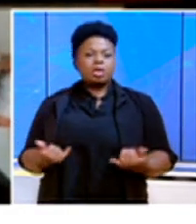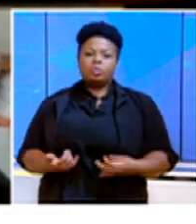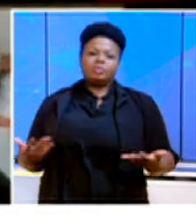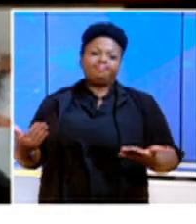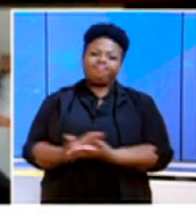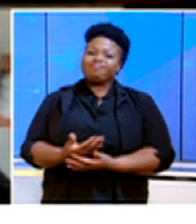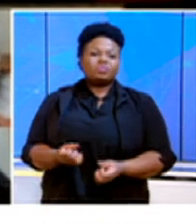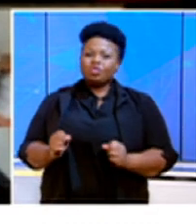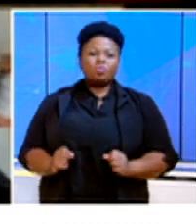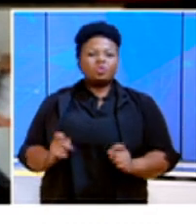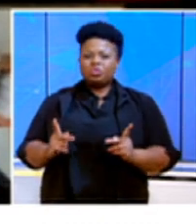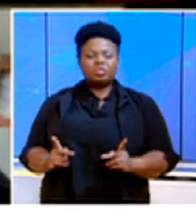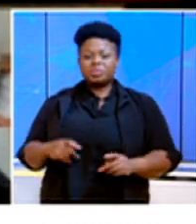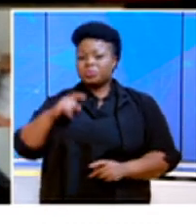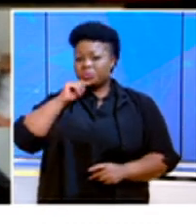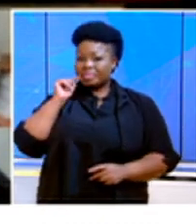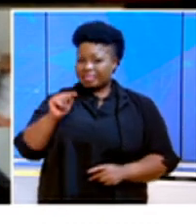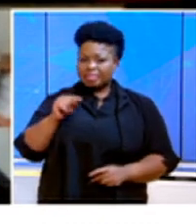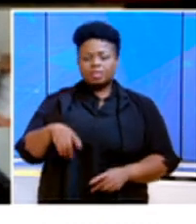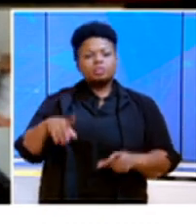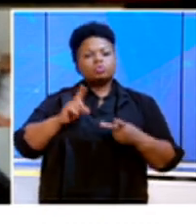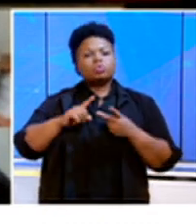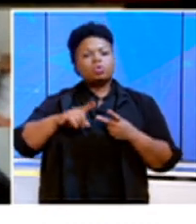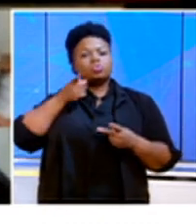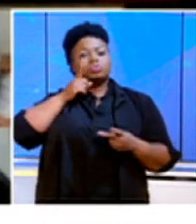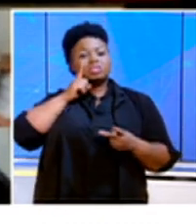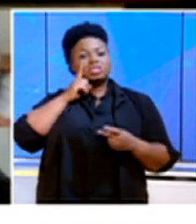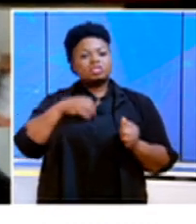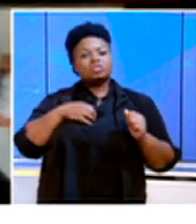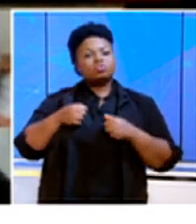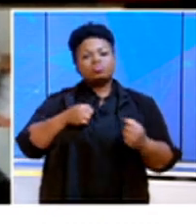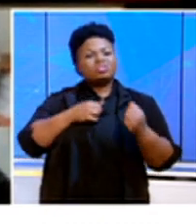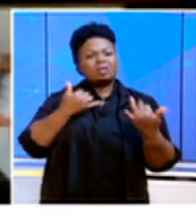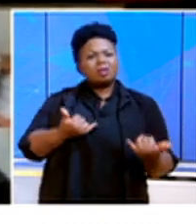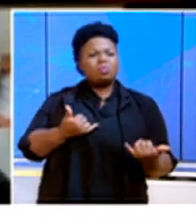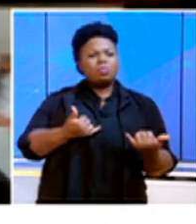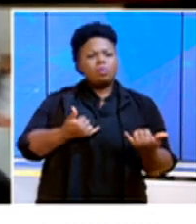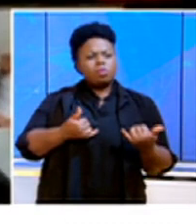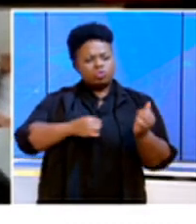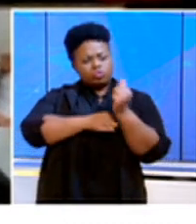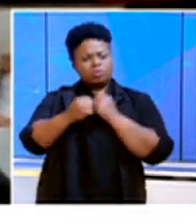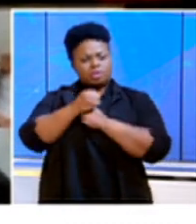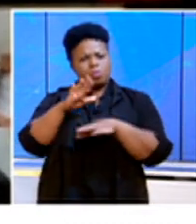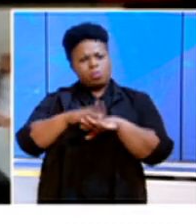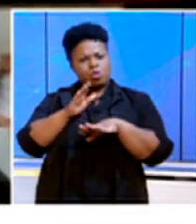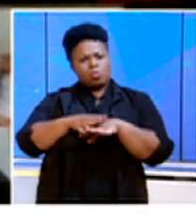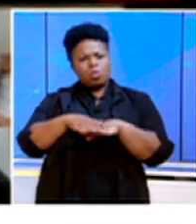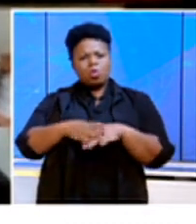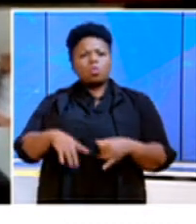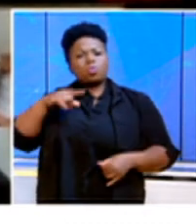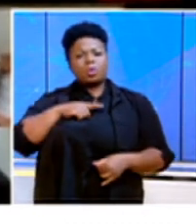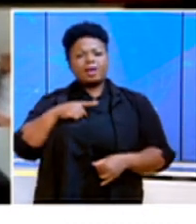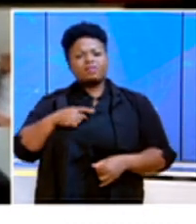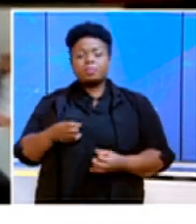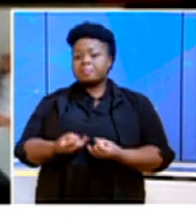an opportunity to deploy that, as well as to test our rollout structures, an expanded framework to get our